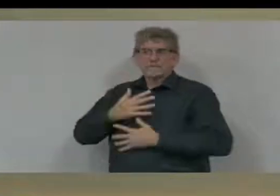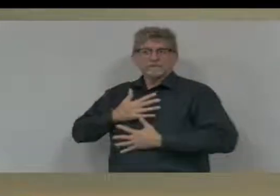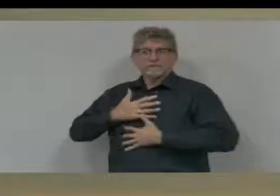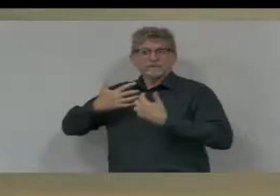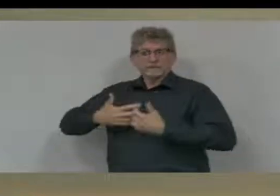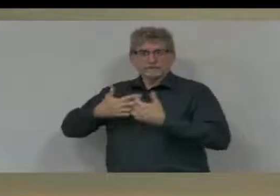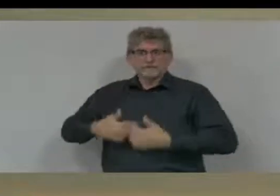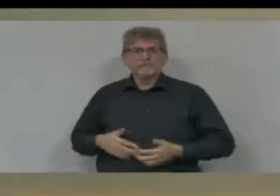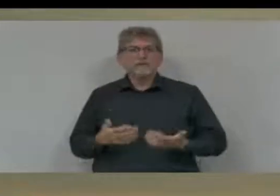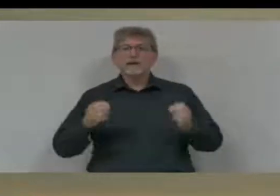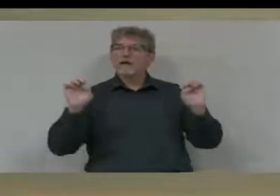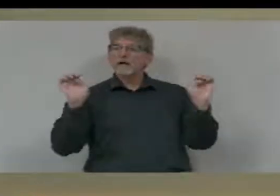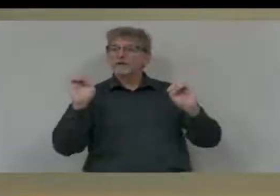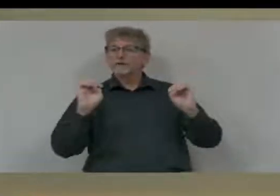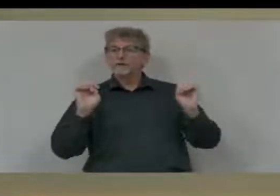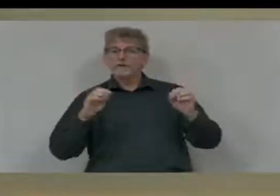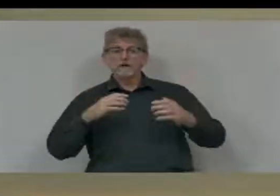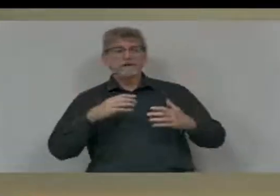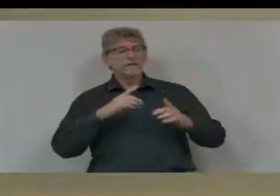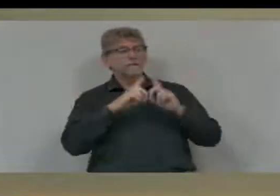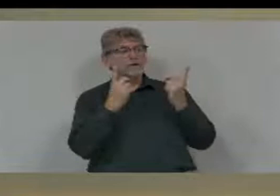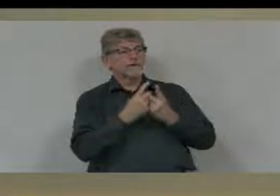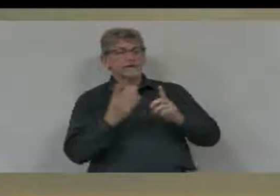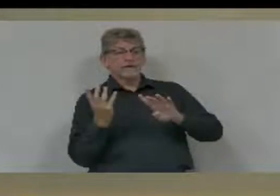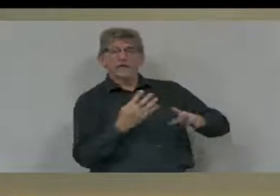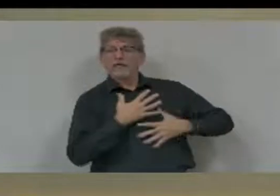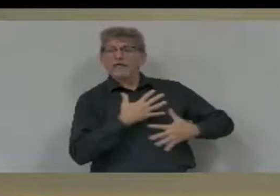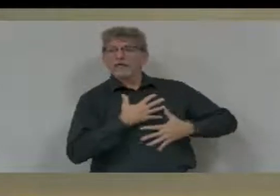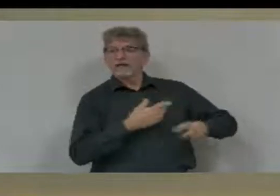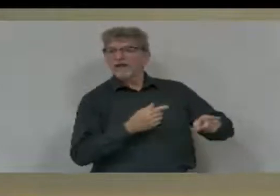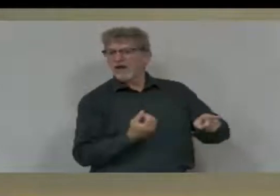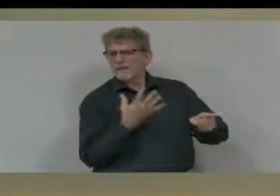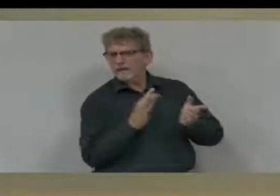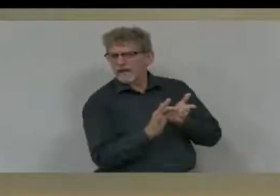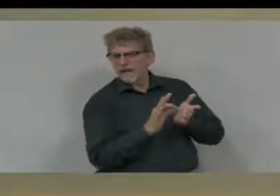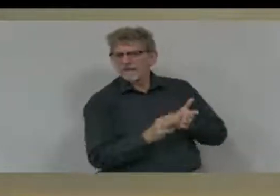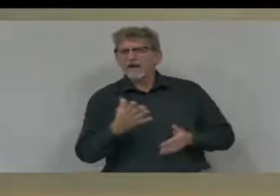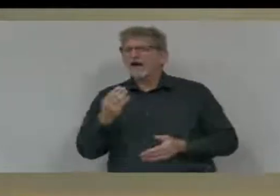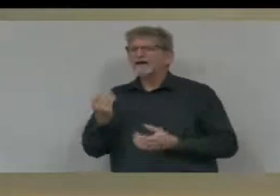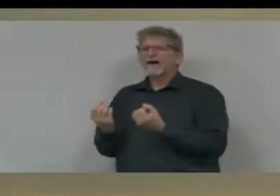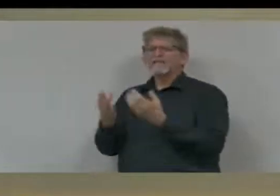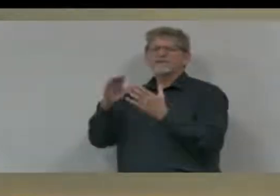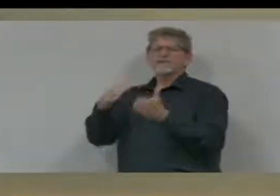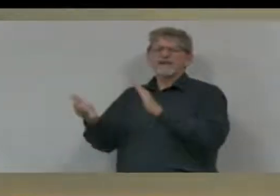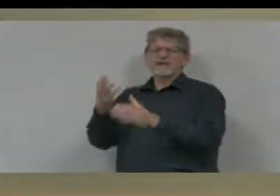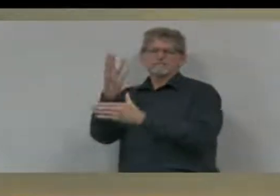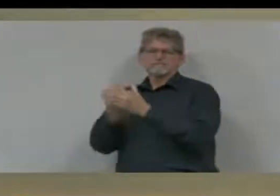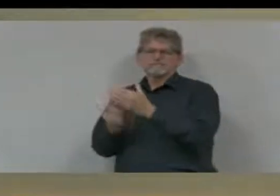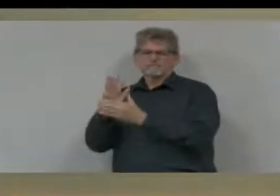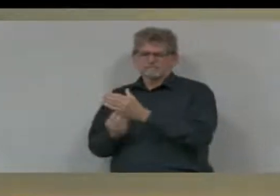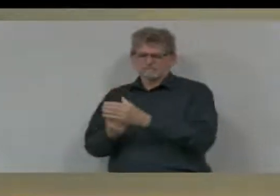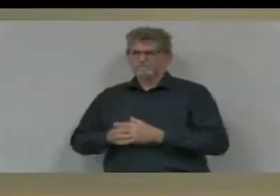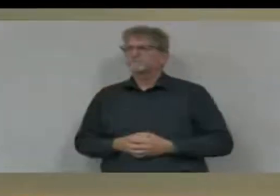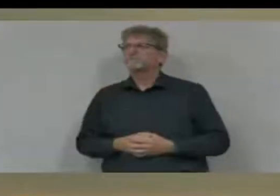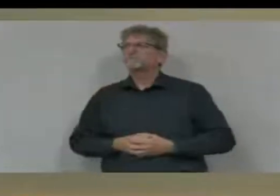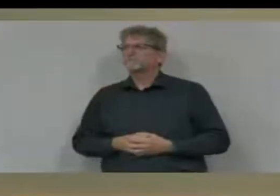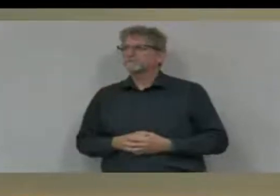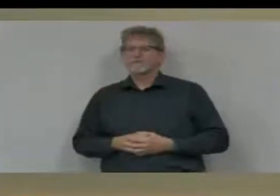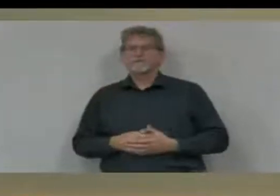respiratory illnesses, and finally the number of deaths due to COVID-19. This slide summarizes our cumulative